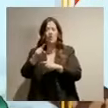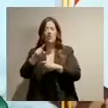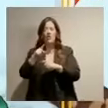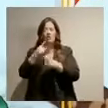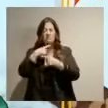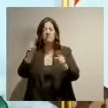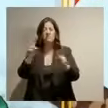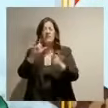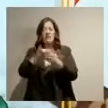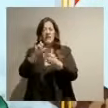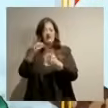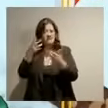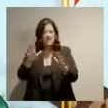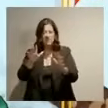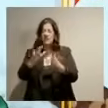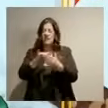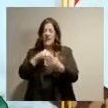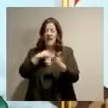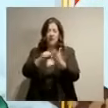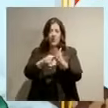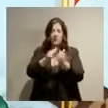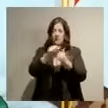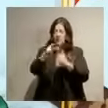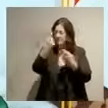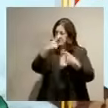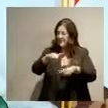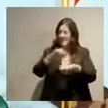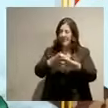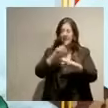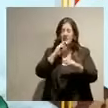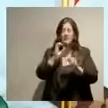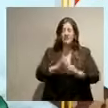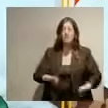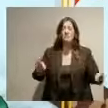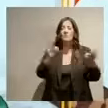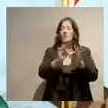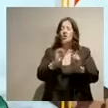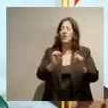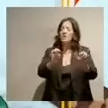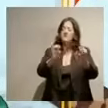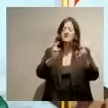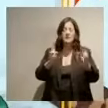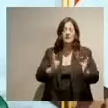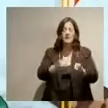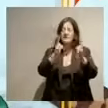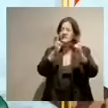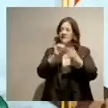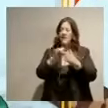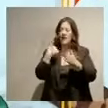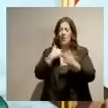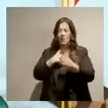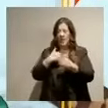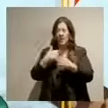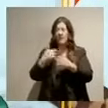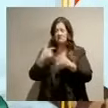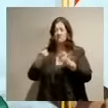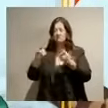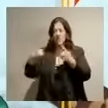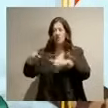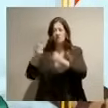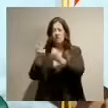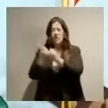I can't impress upon them more the urgency that we share together to move this process along. I'm